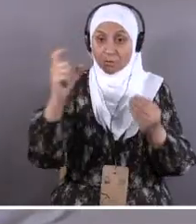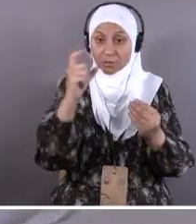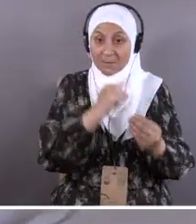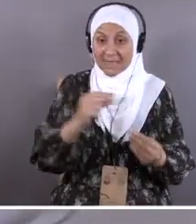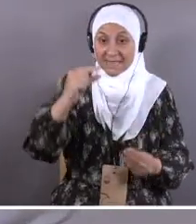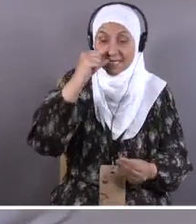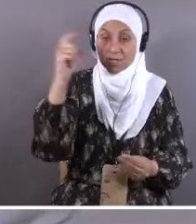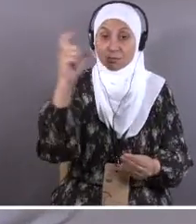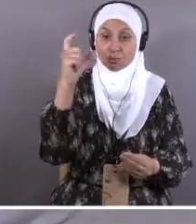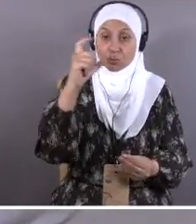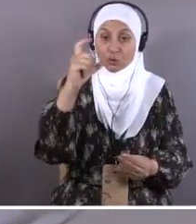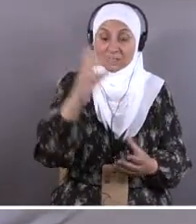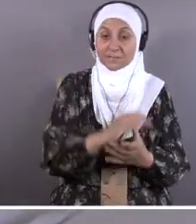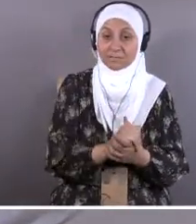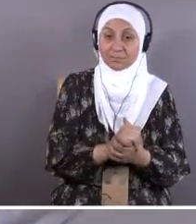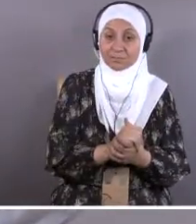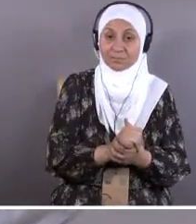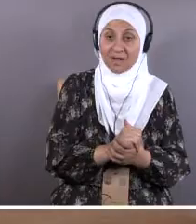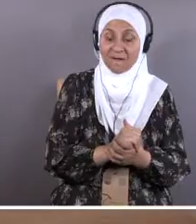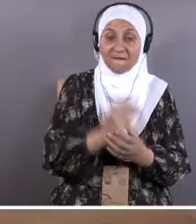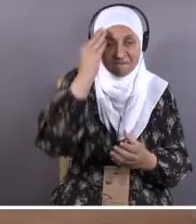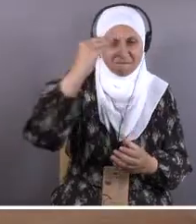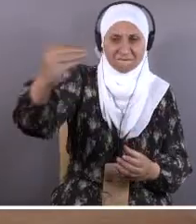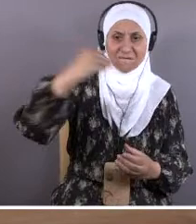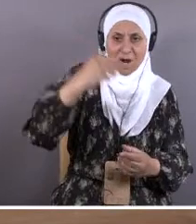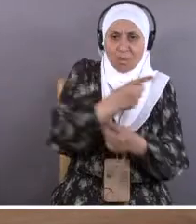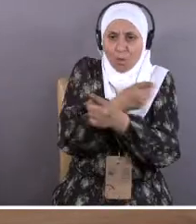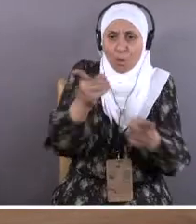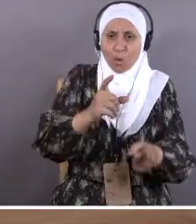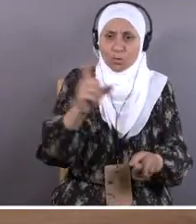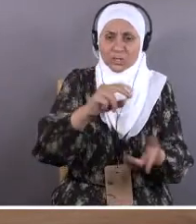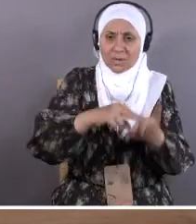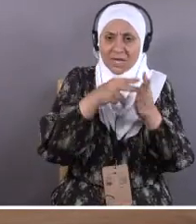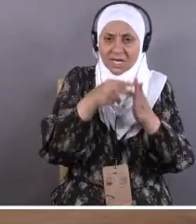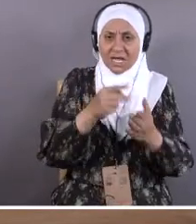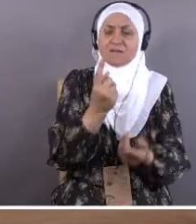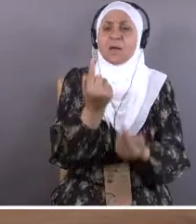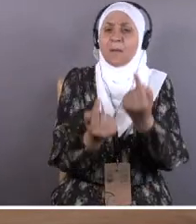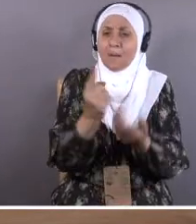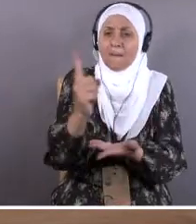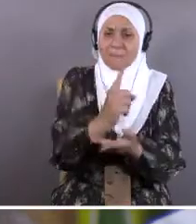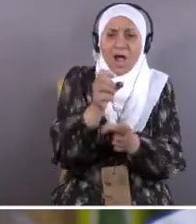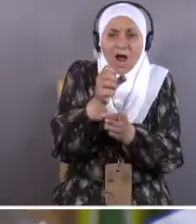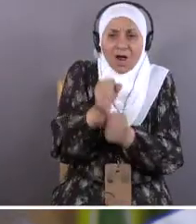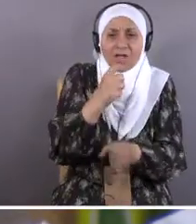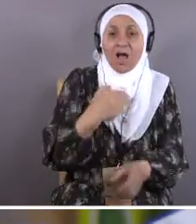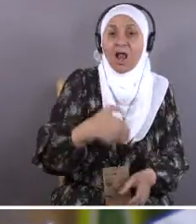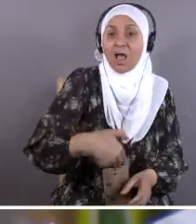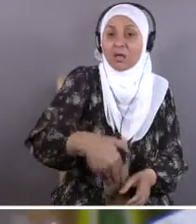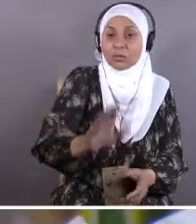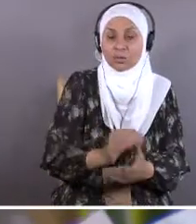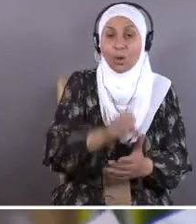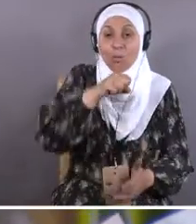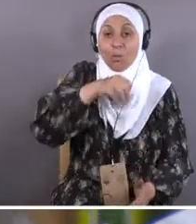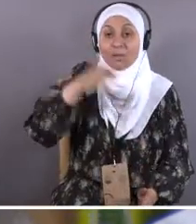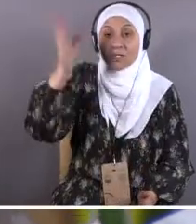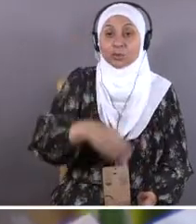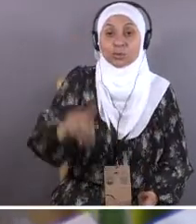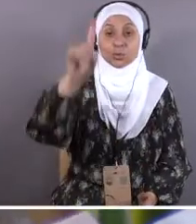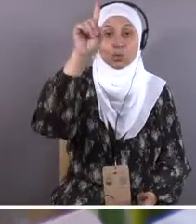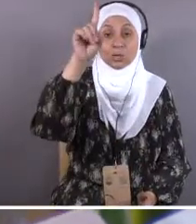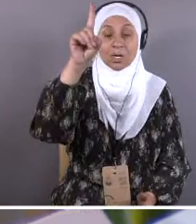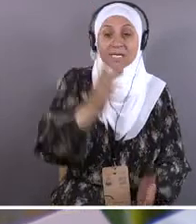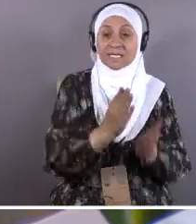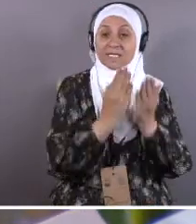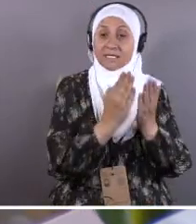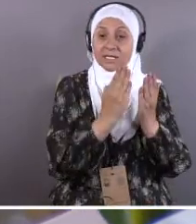We live in an Islamic country. To what extent do you think that Islam has reinforced sustainability,